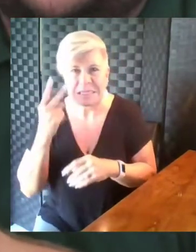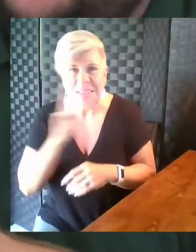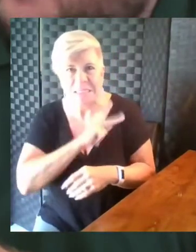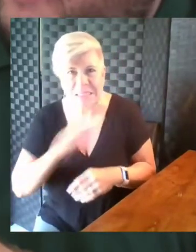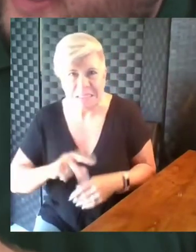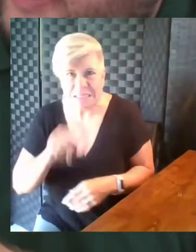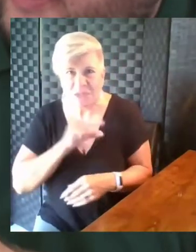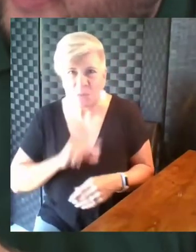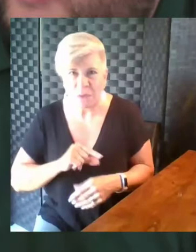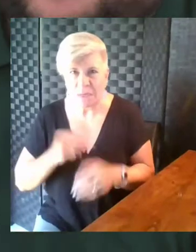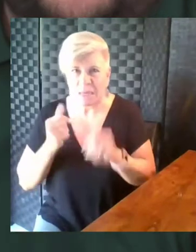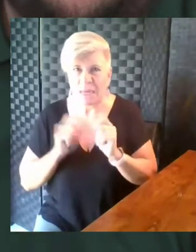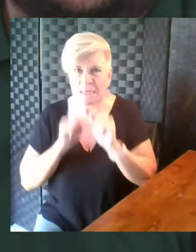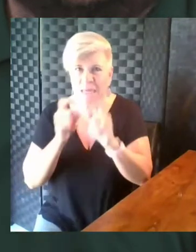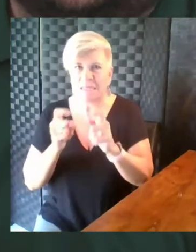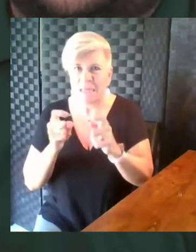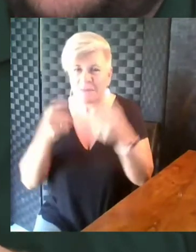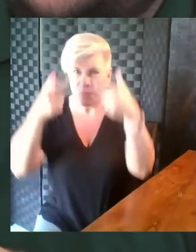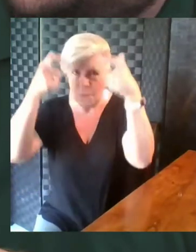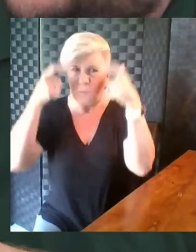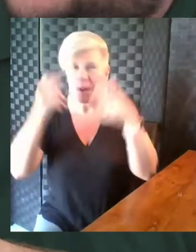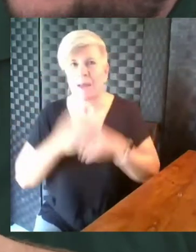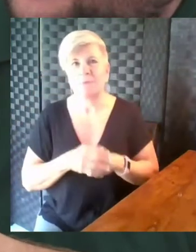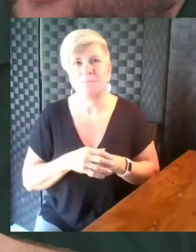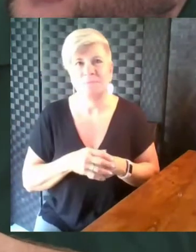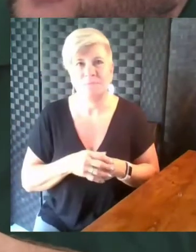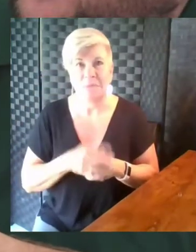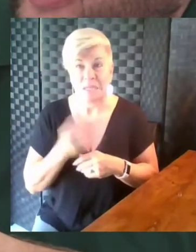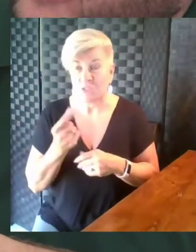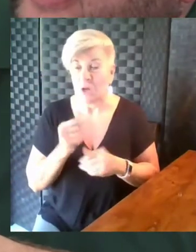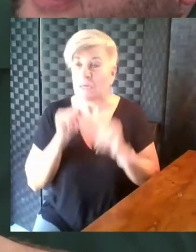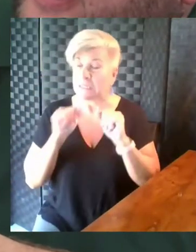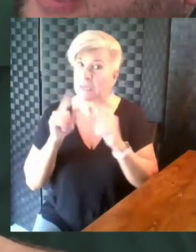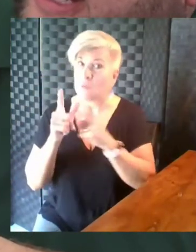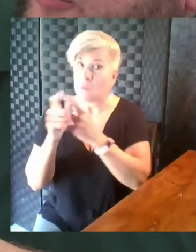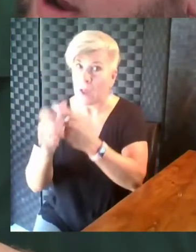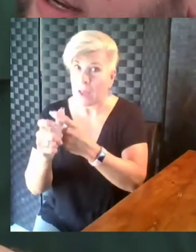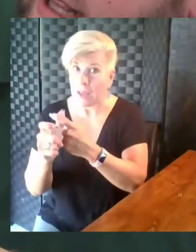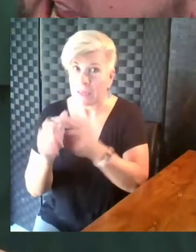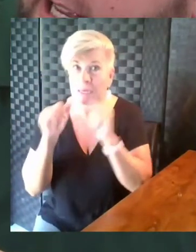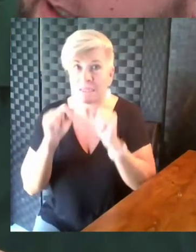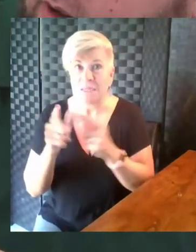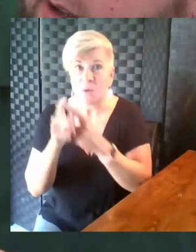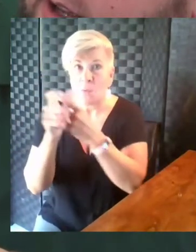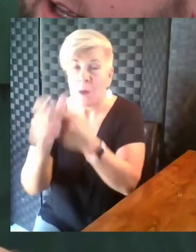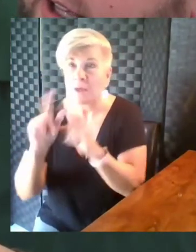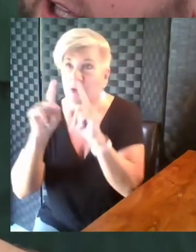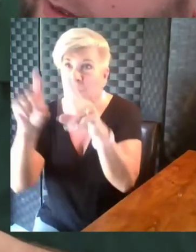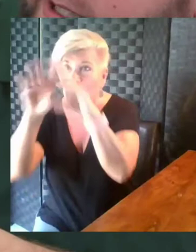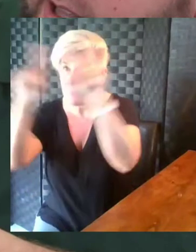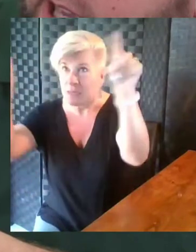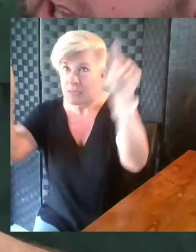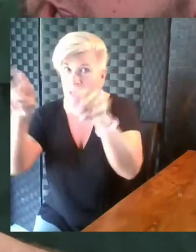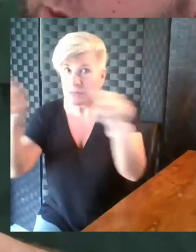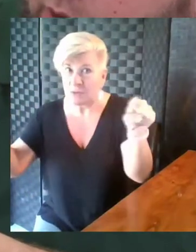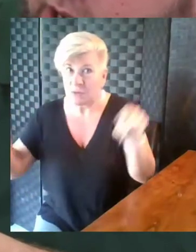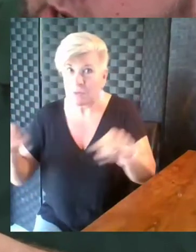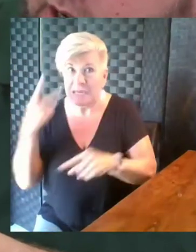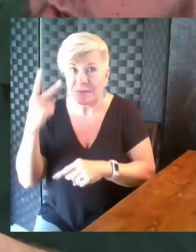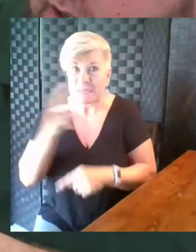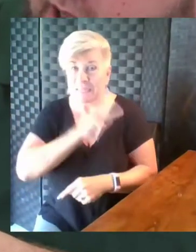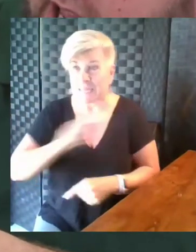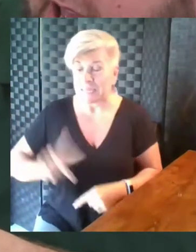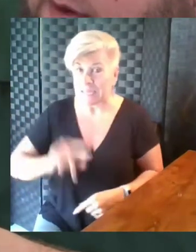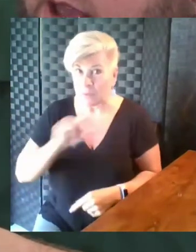long and I tried my best. I'll read it to you again. It says, a dog can run. He can run to the castle. He will see the king and